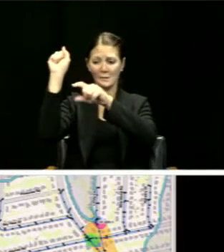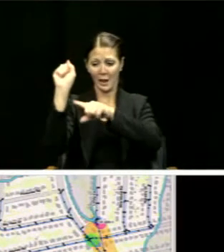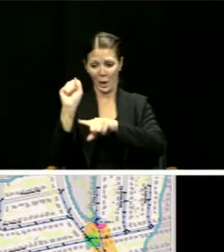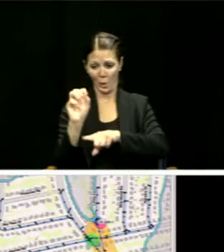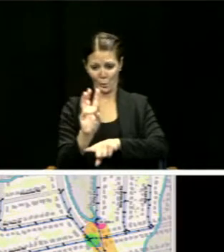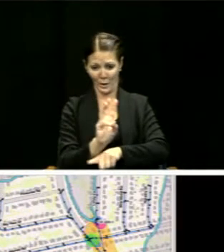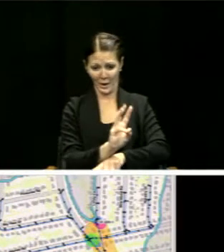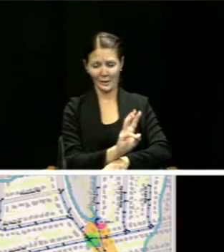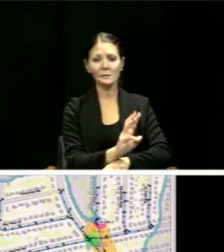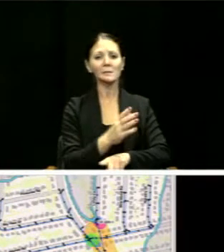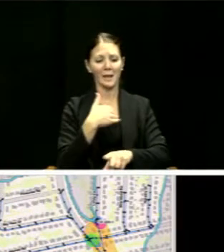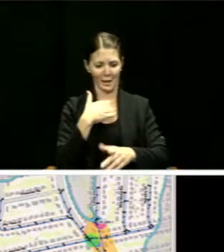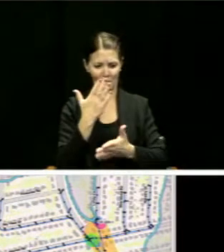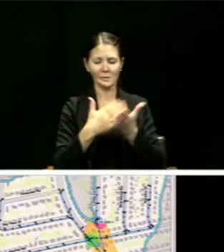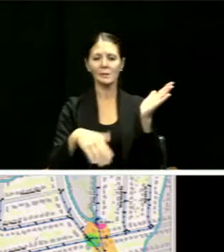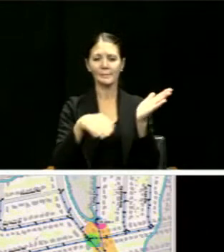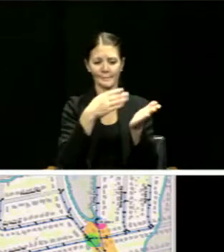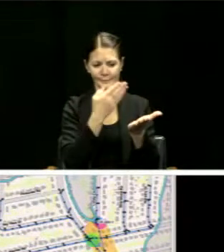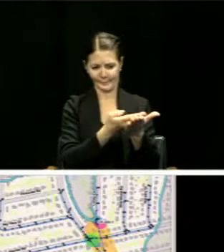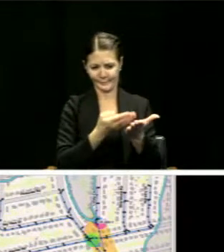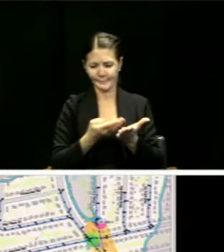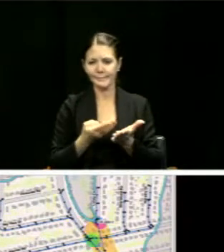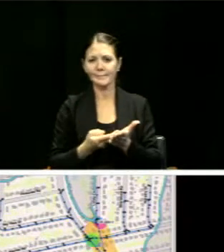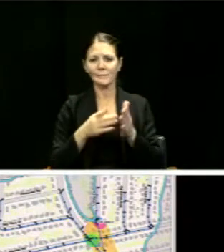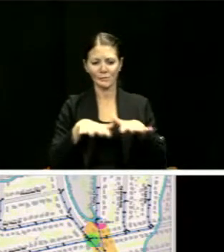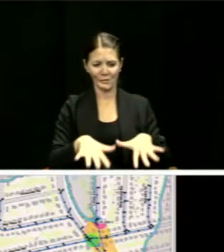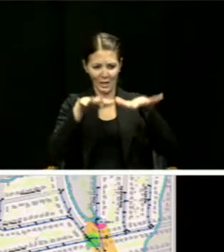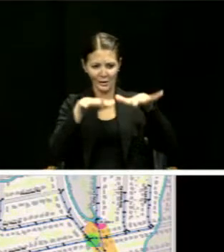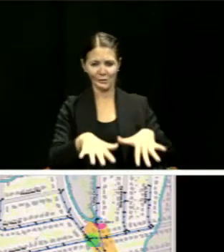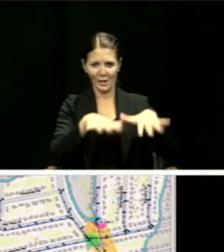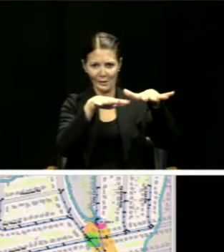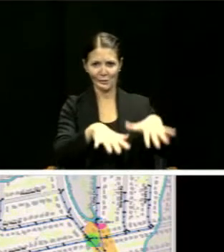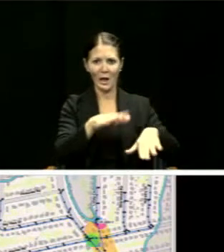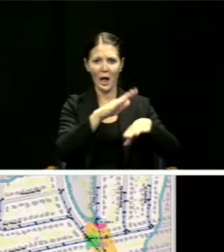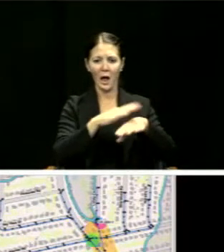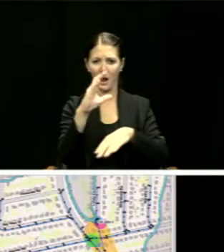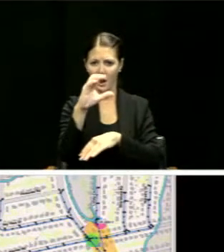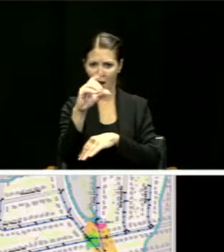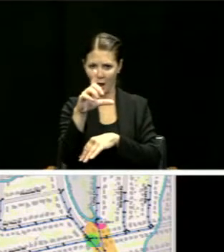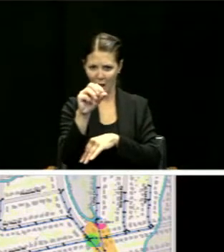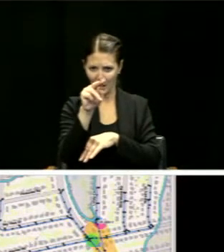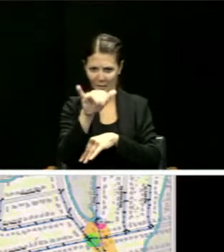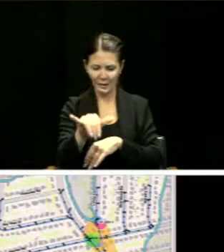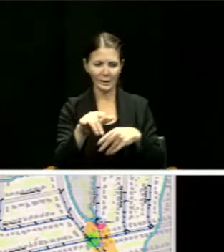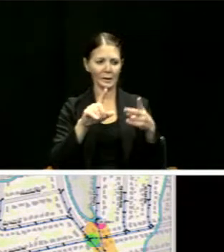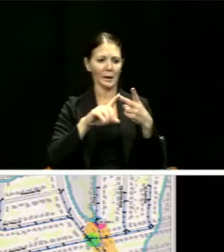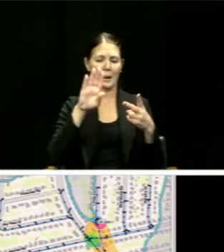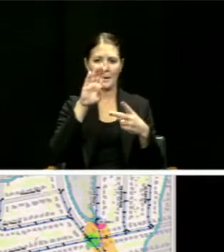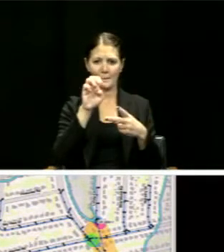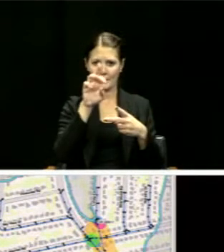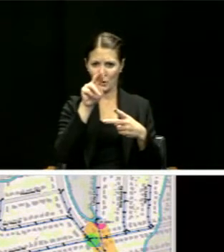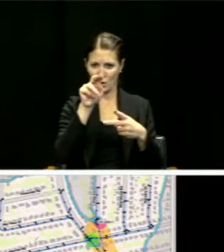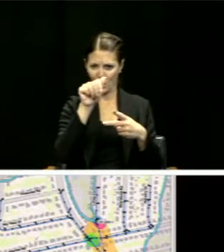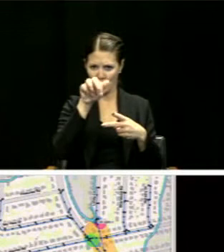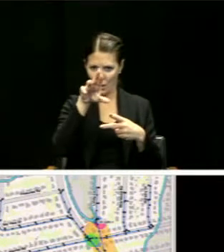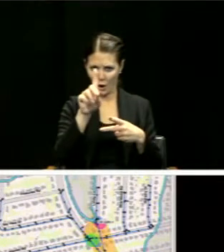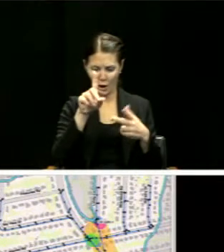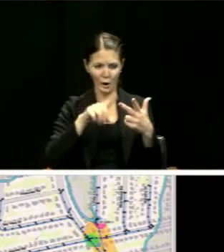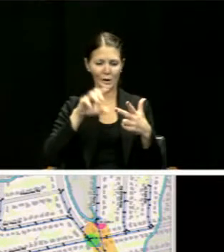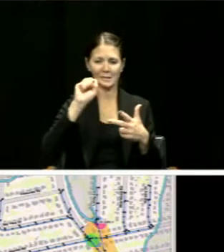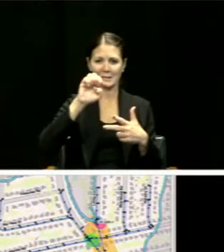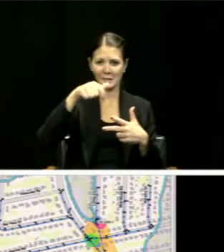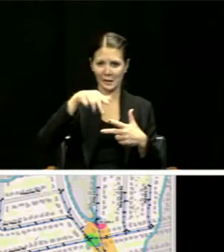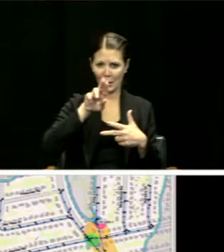are documented flooding locations on Colony at Bernard and Sequin Road. And then it